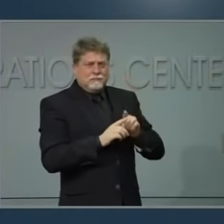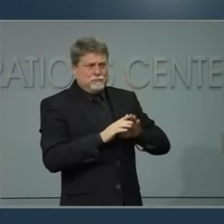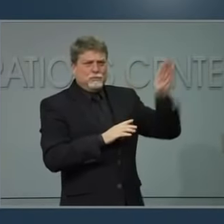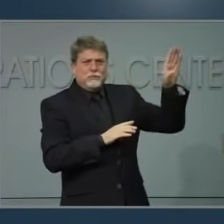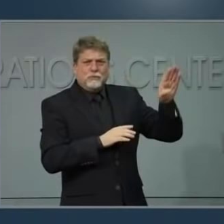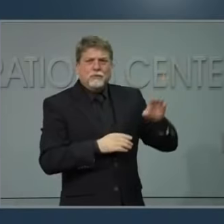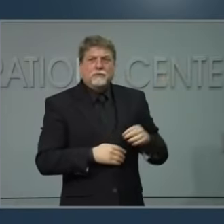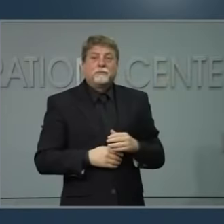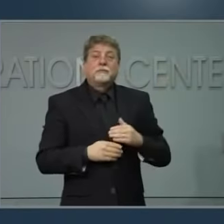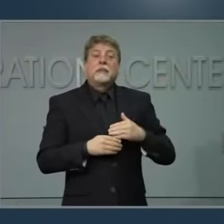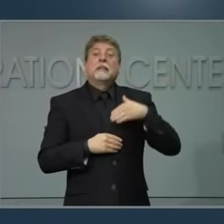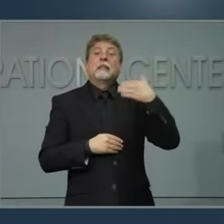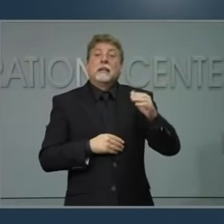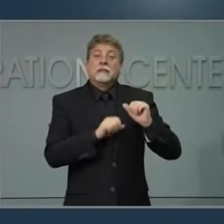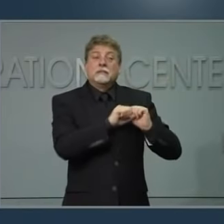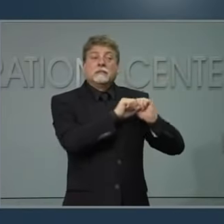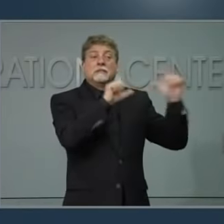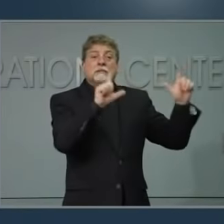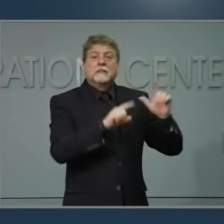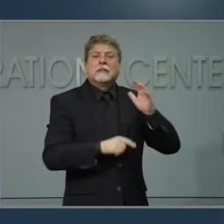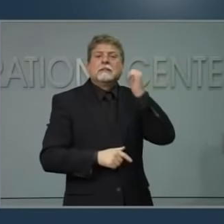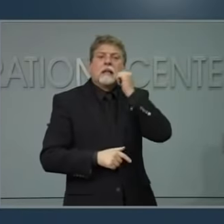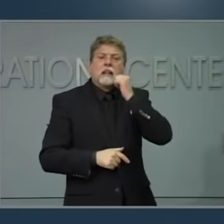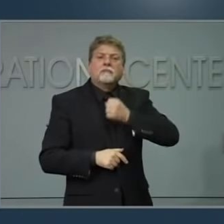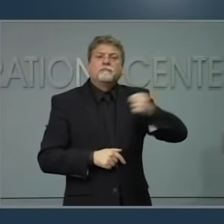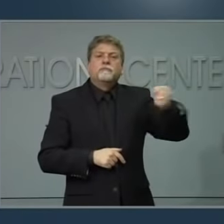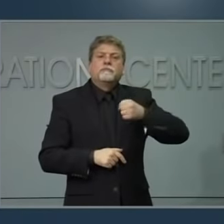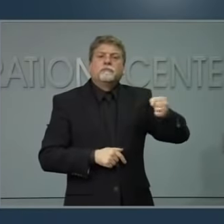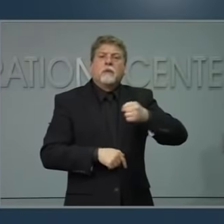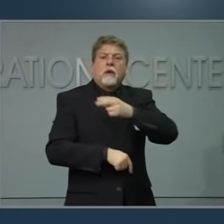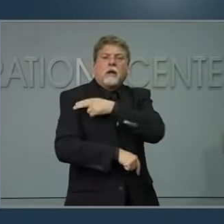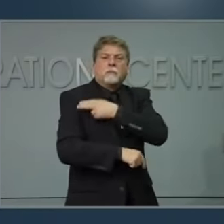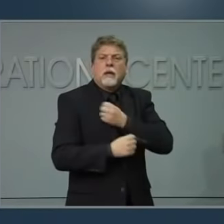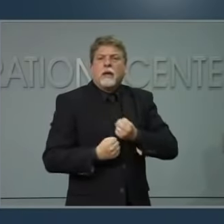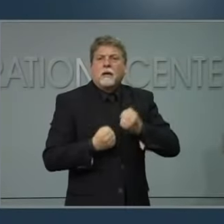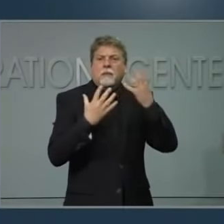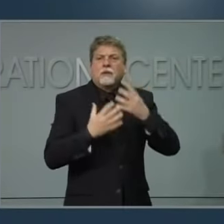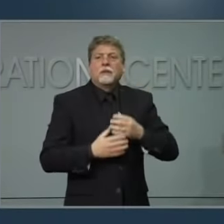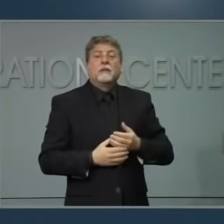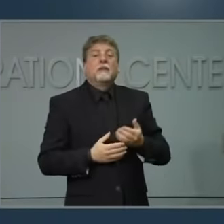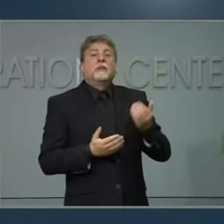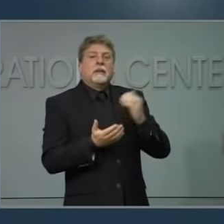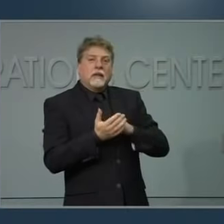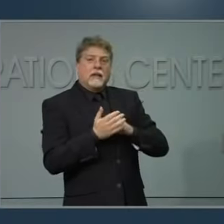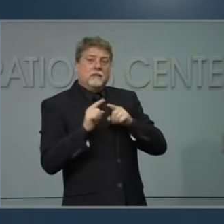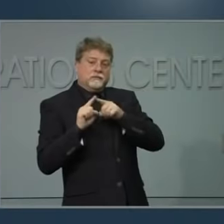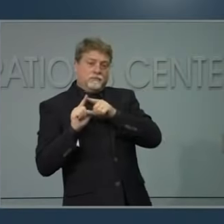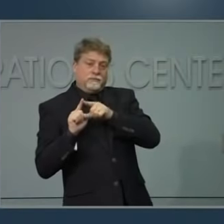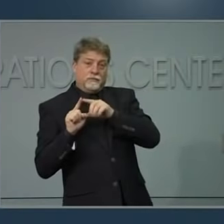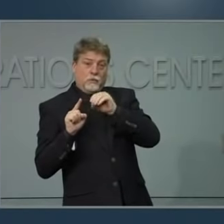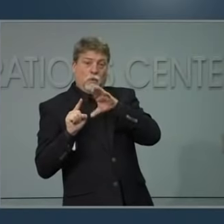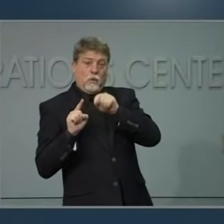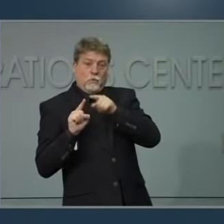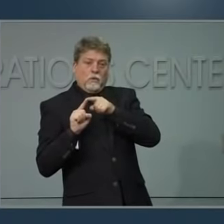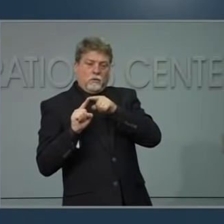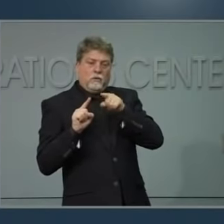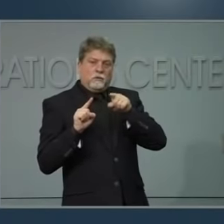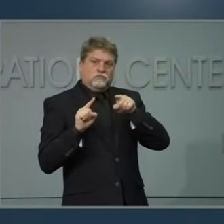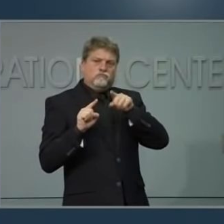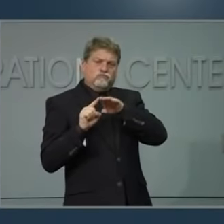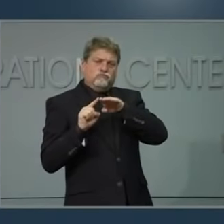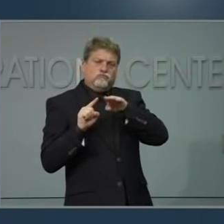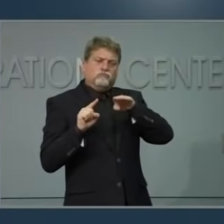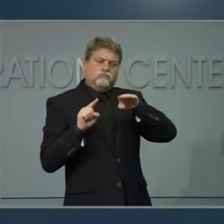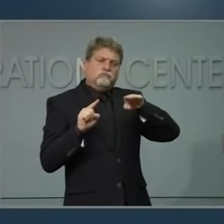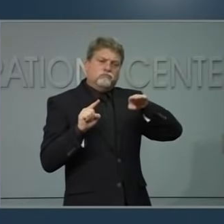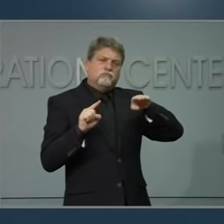we look at day-over-day hospitalizations. This graph also starts in early October, and you can see looking at that yellow line, this